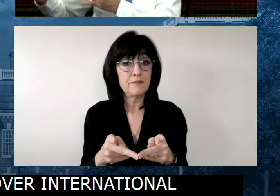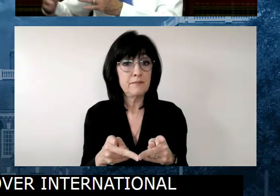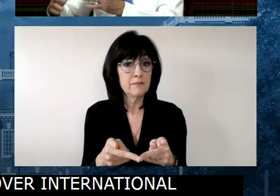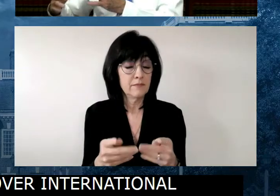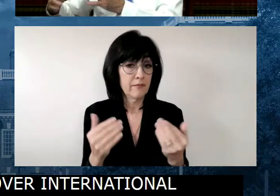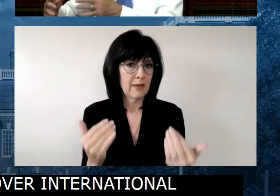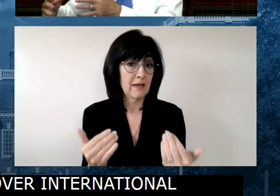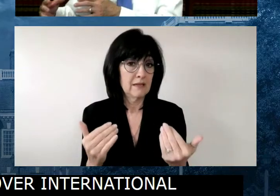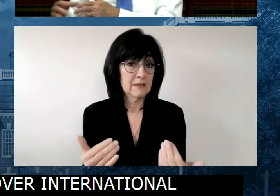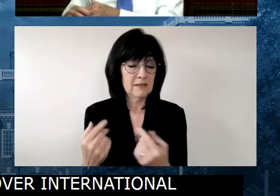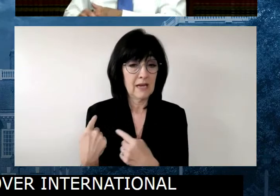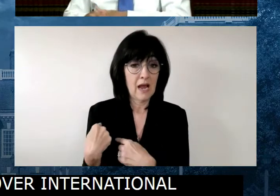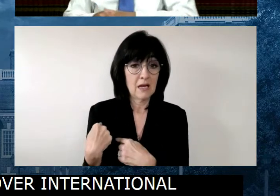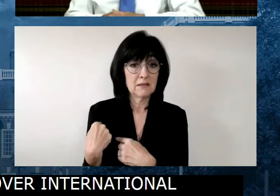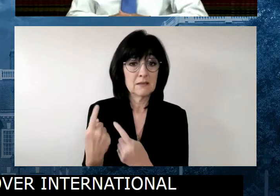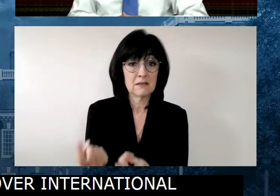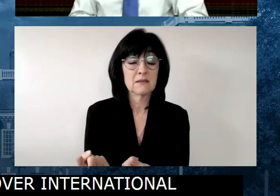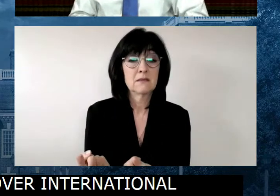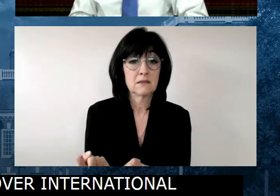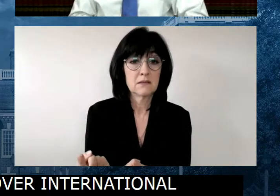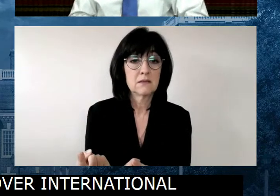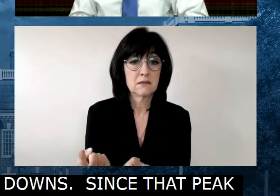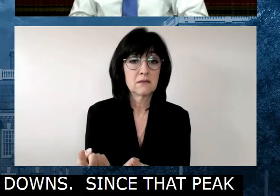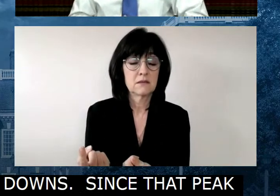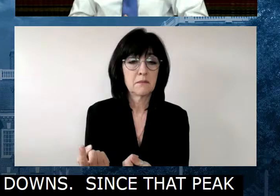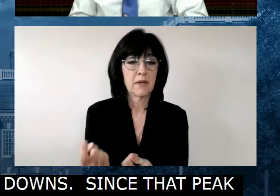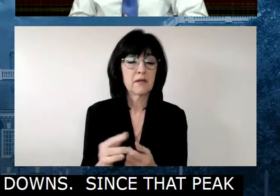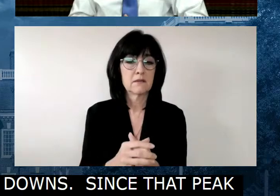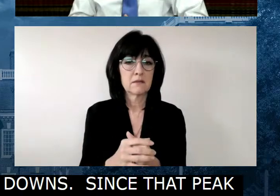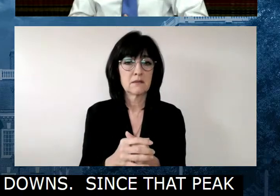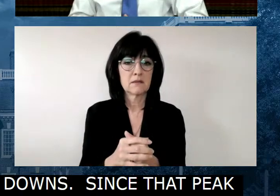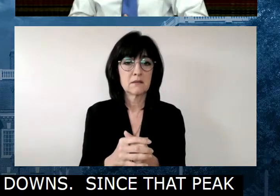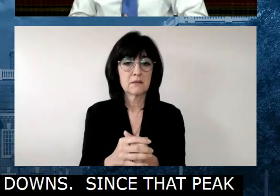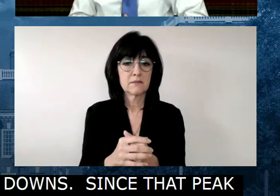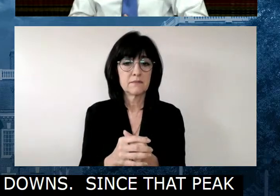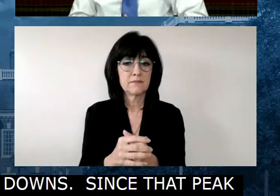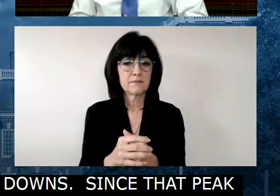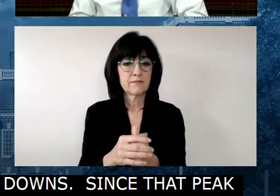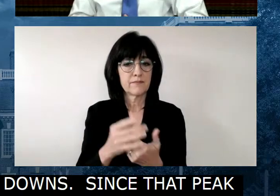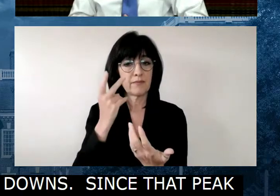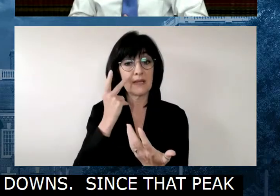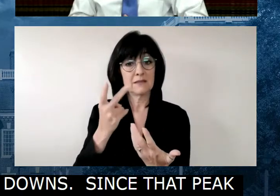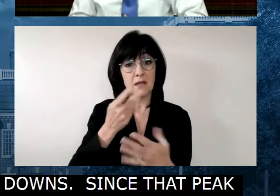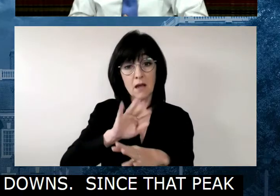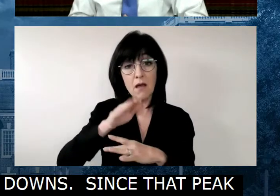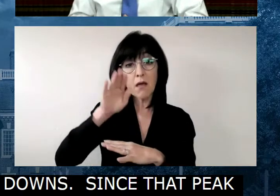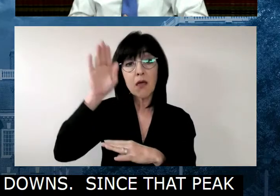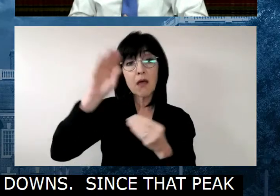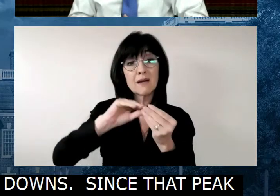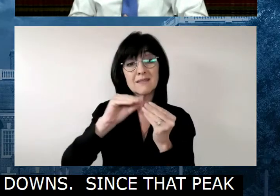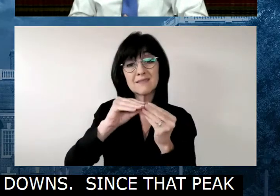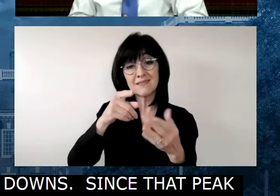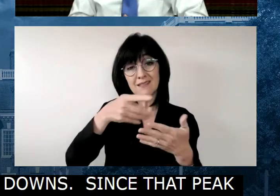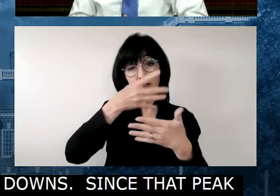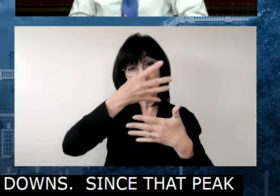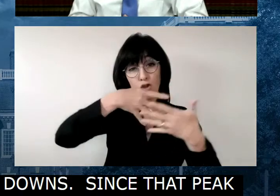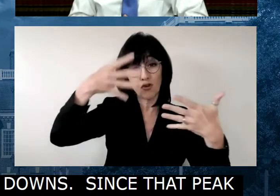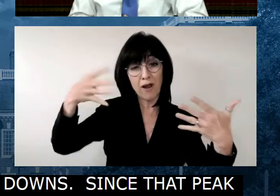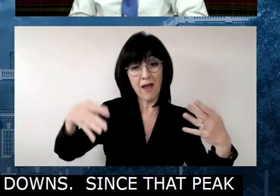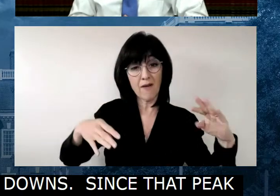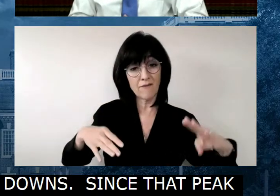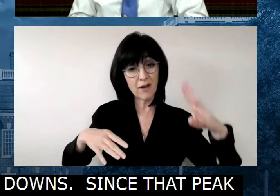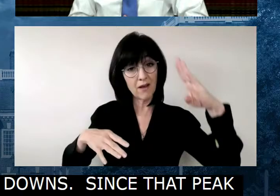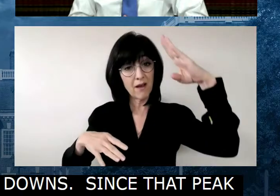increased, but our demand has slowed, as you can see the slope down. And so as we look to the goal